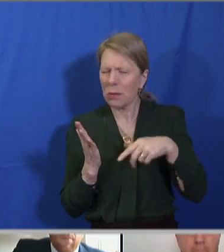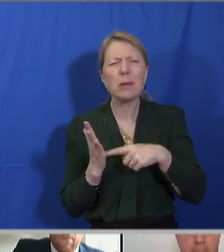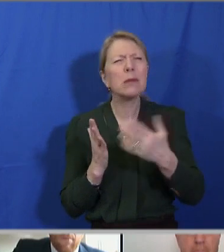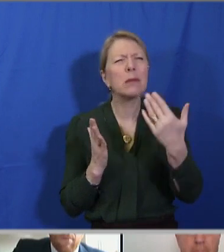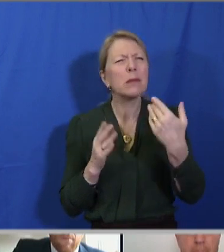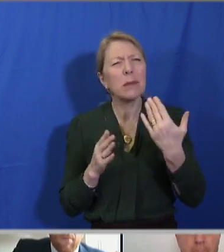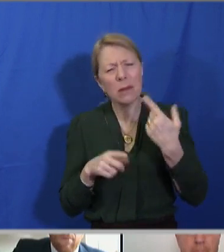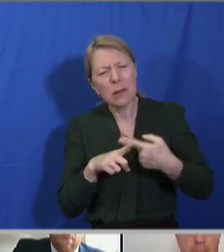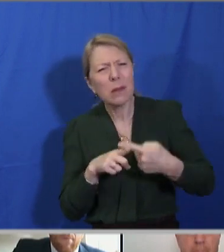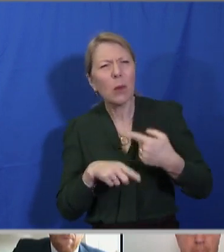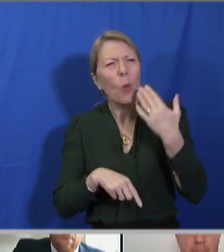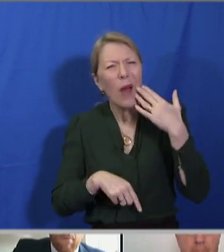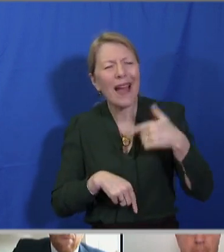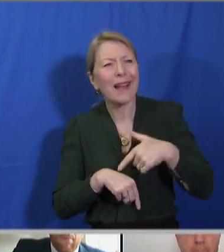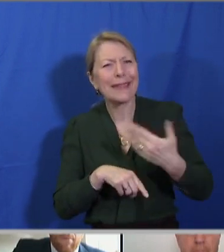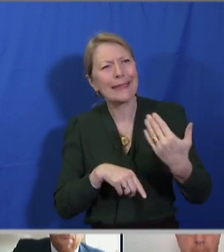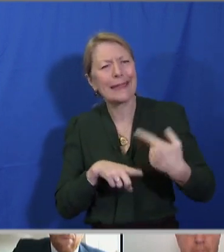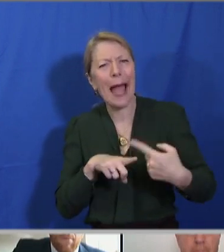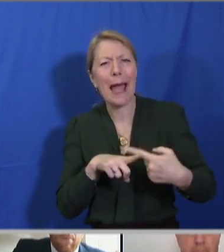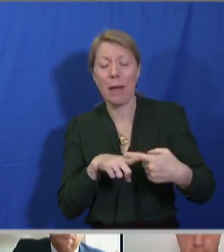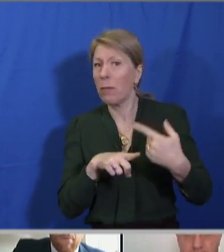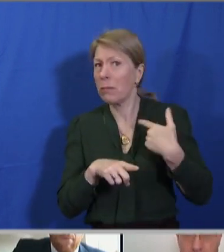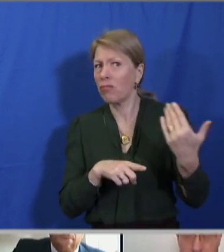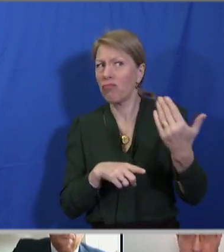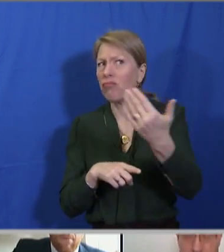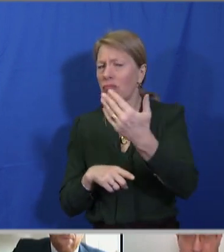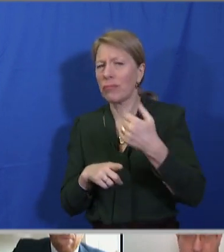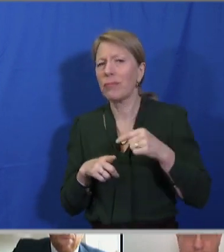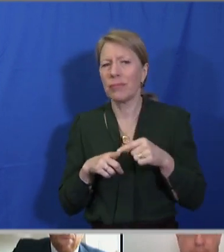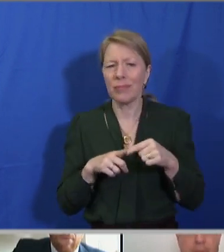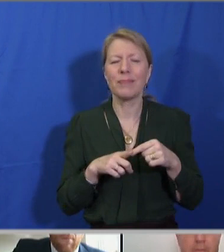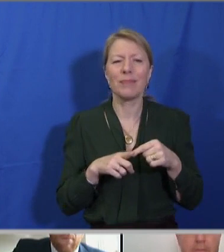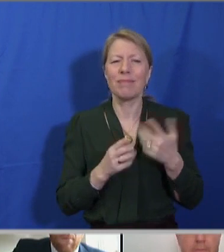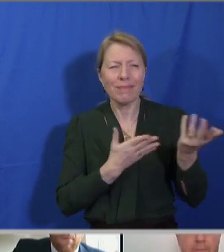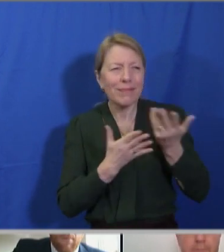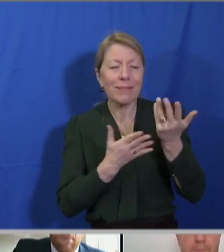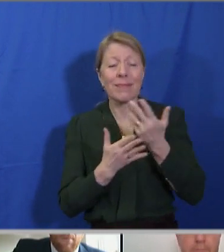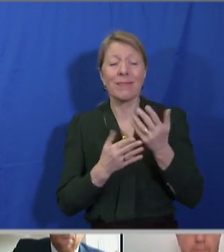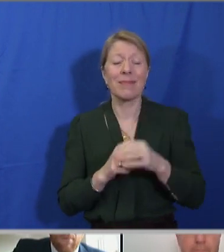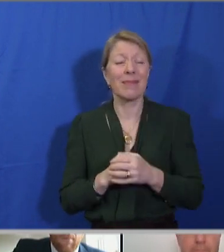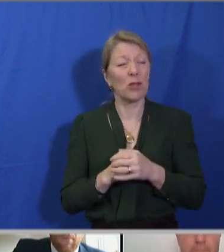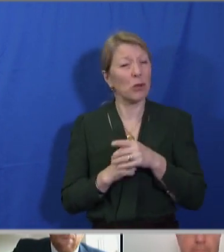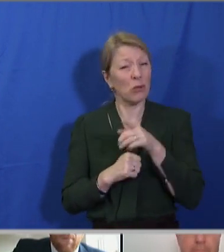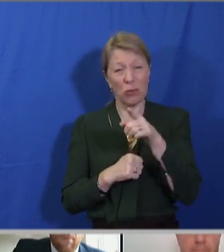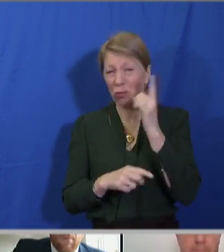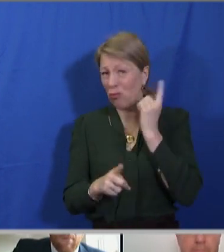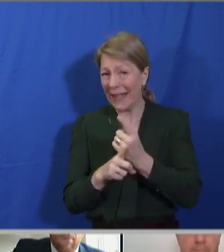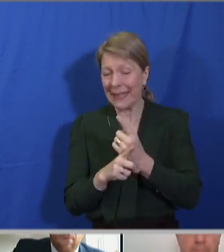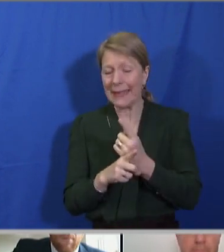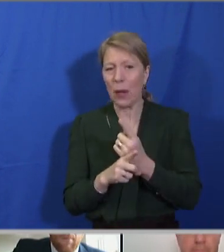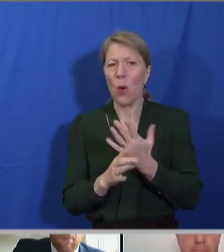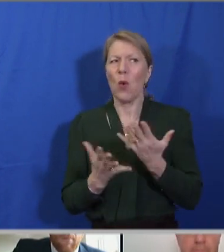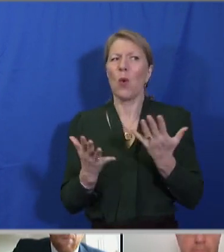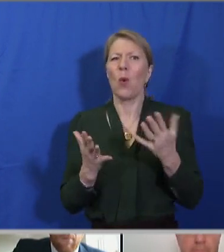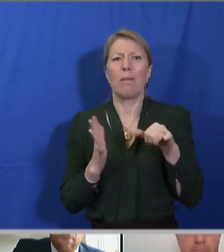needs done to reopen the respite services and daycare opportunities. But you're right, staffing is a huge issue.